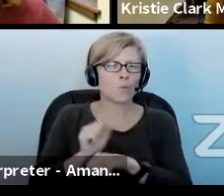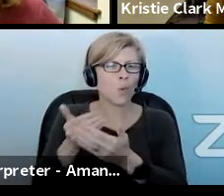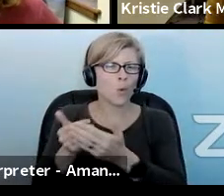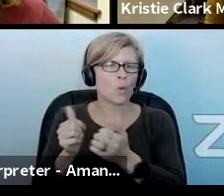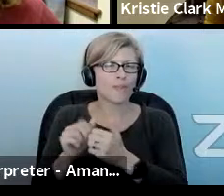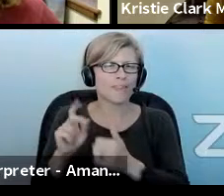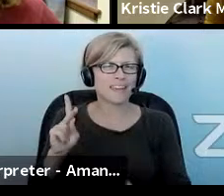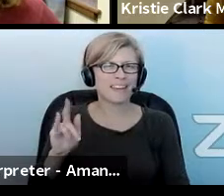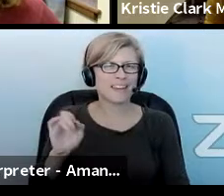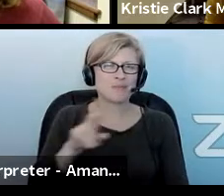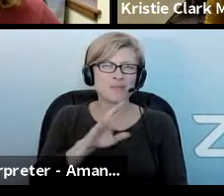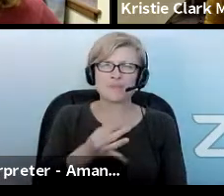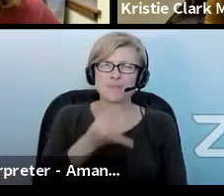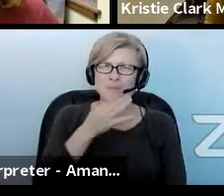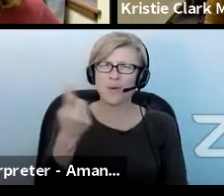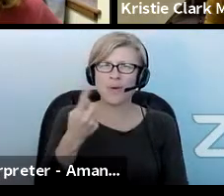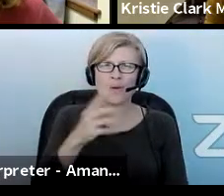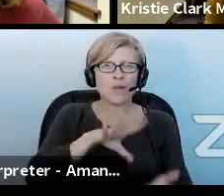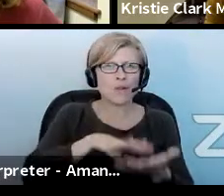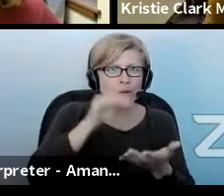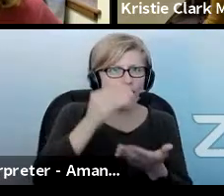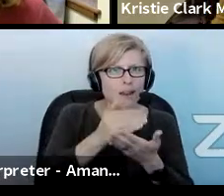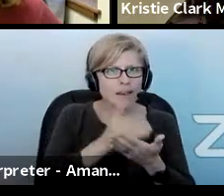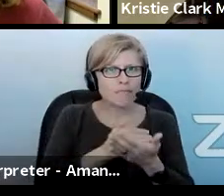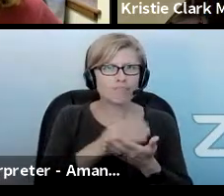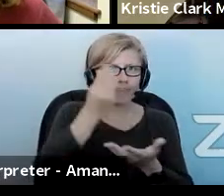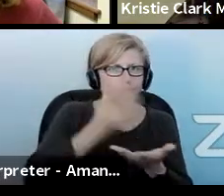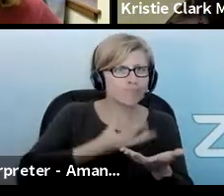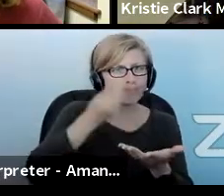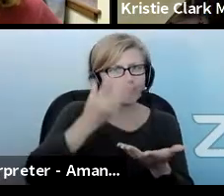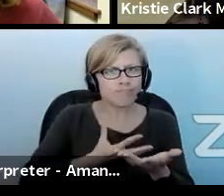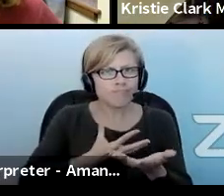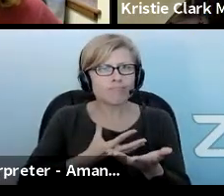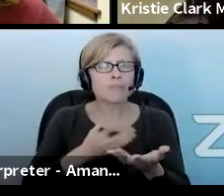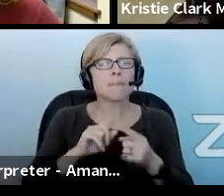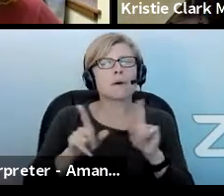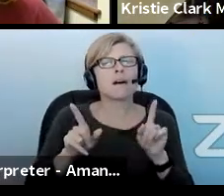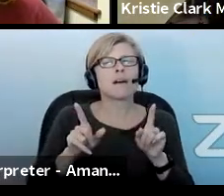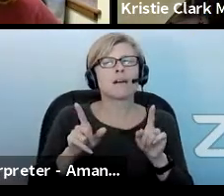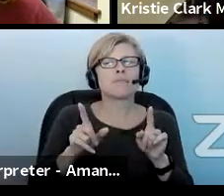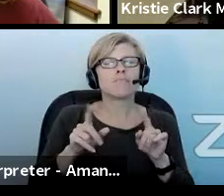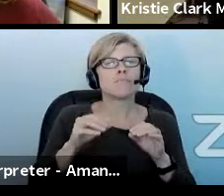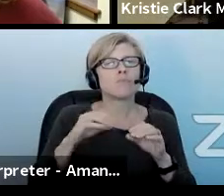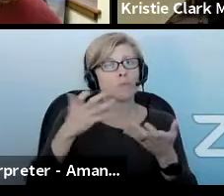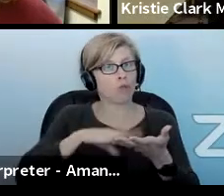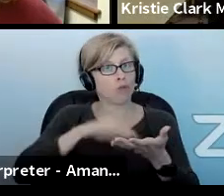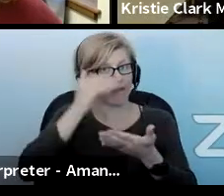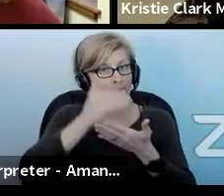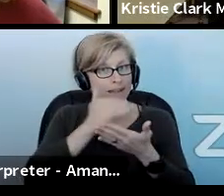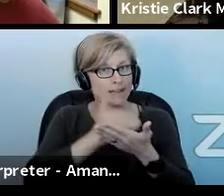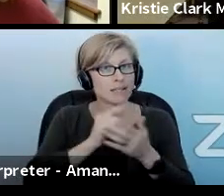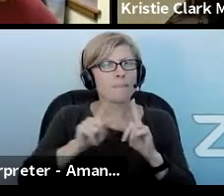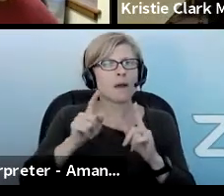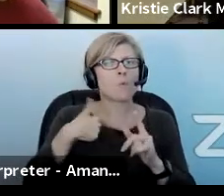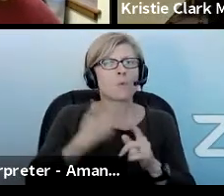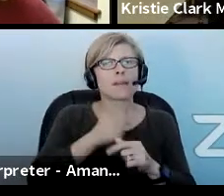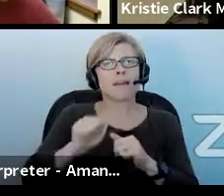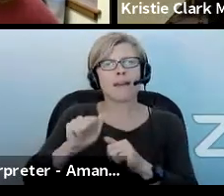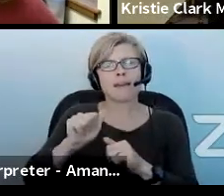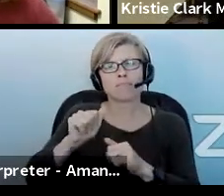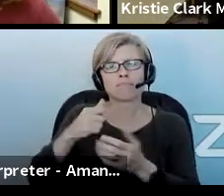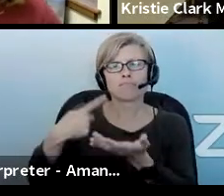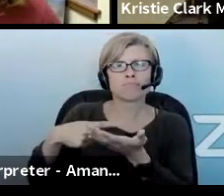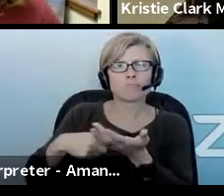she's great at sharing her lessons learned, but more kind of lessons learned so that we can also help other districts kind